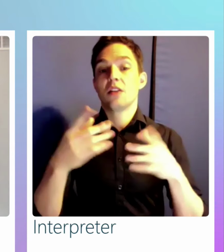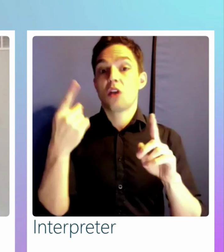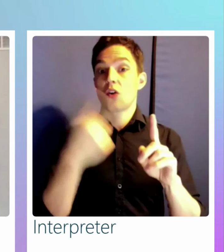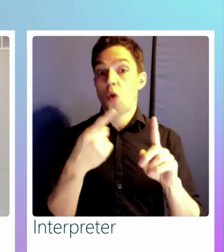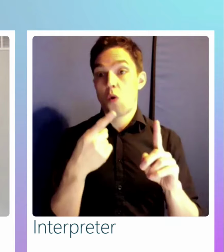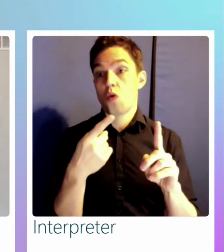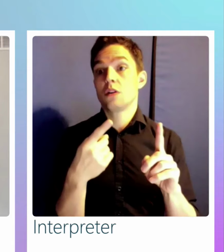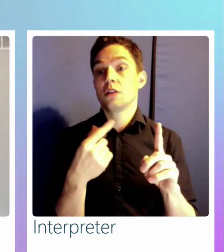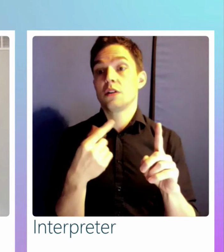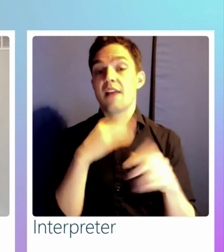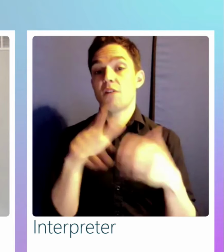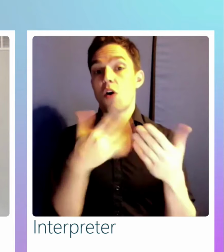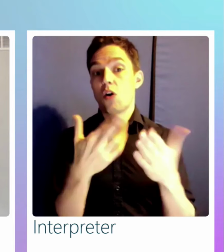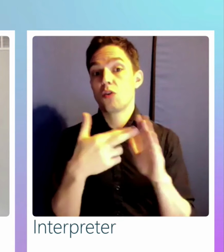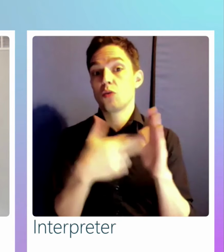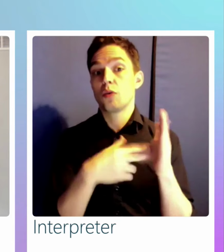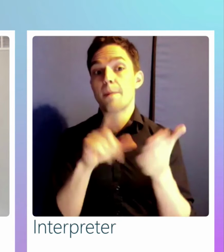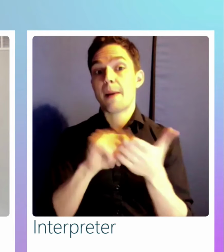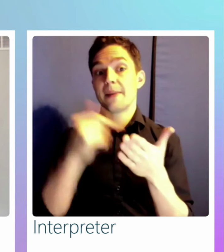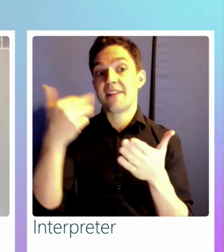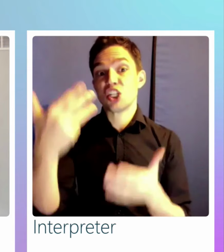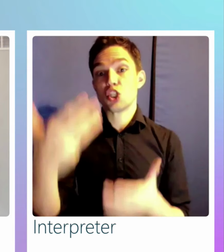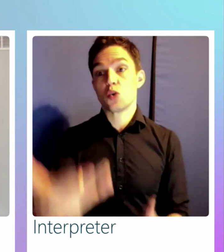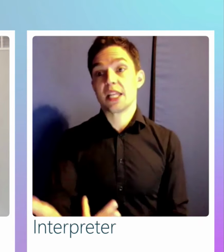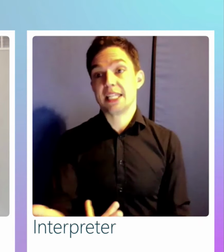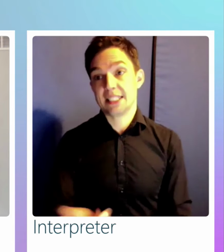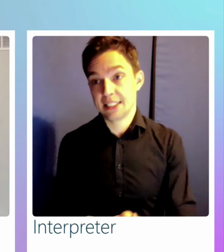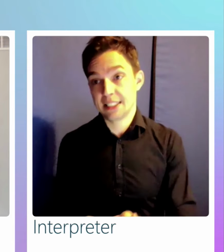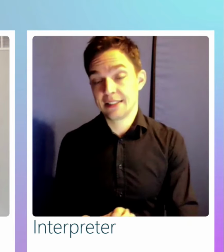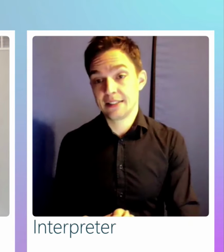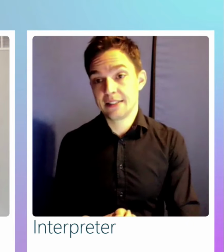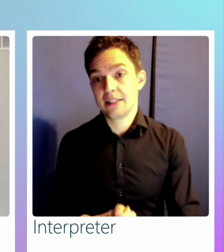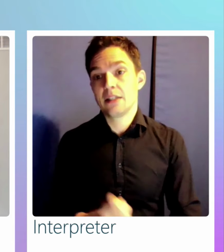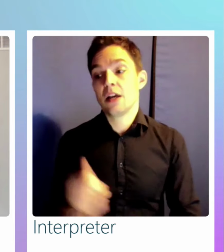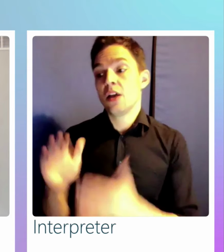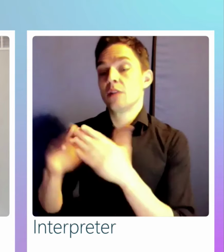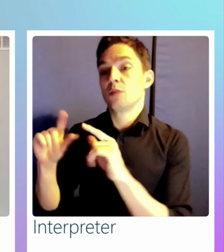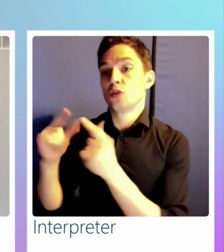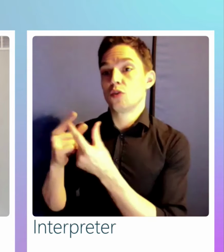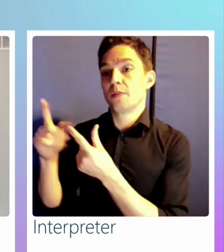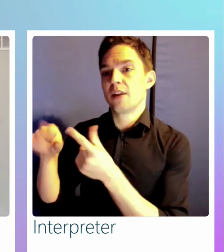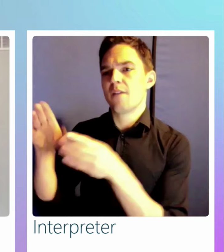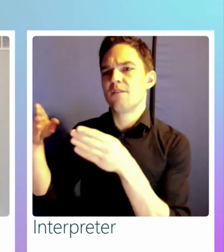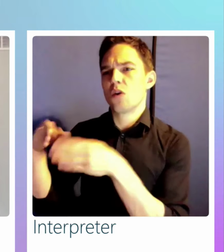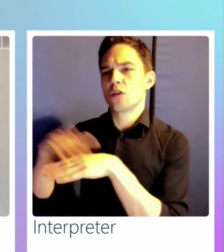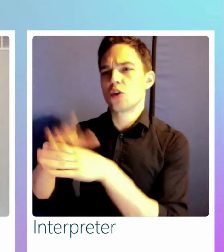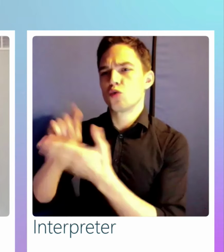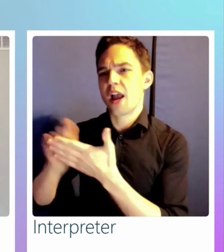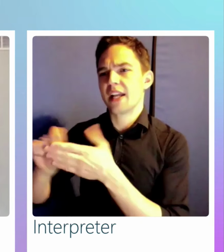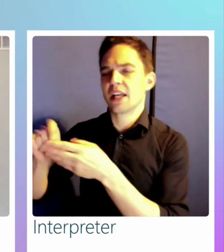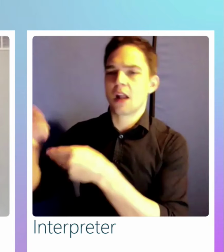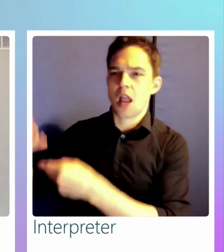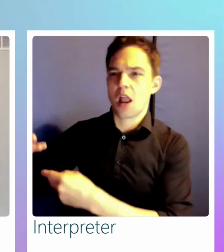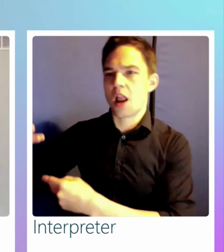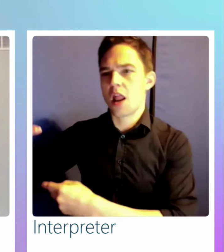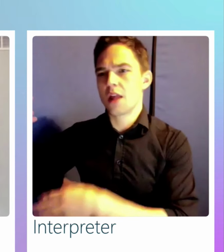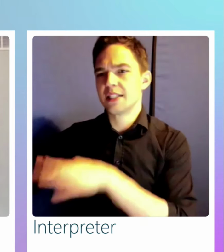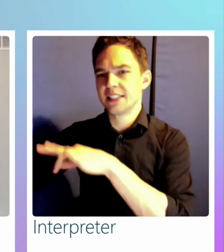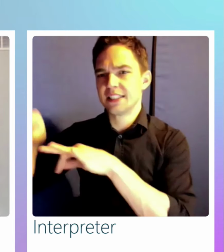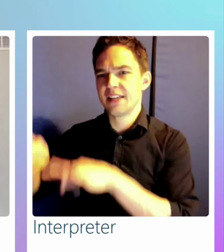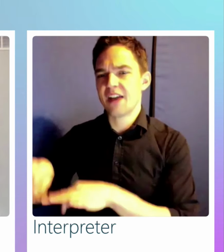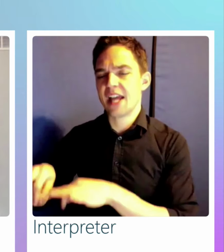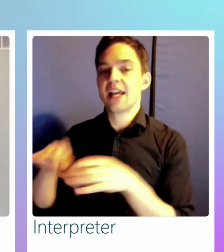have all of the rules published eventually, but the community group really is focused on writing these and defining these,